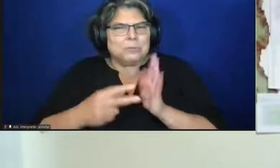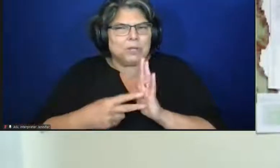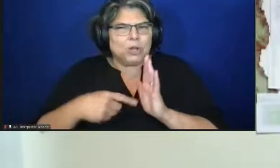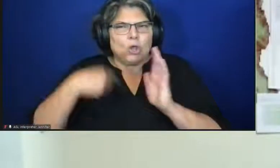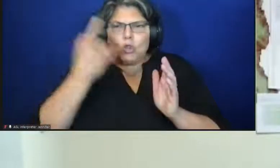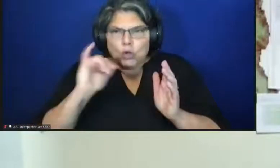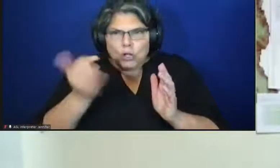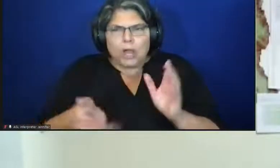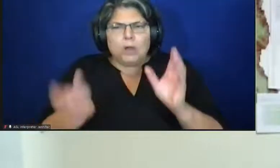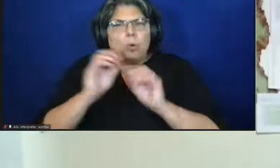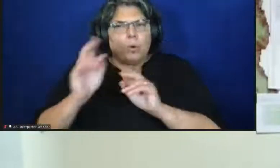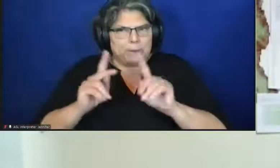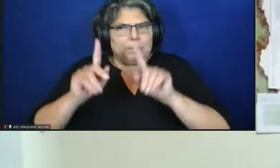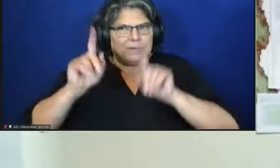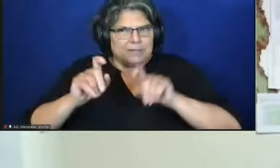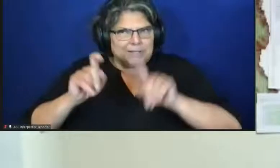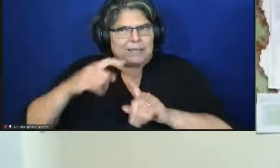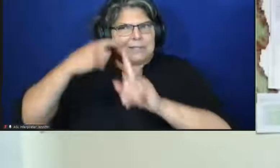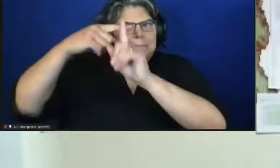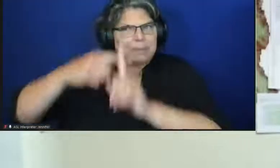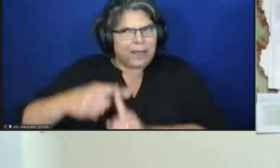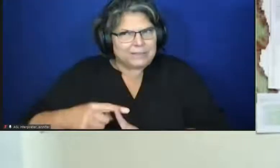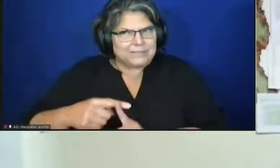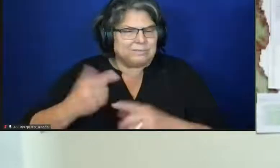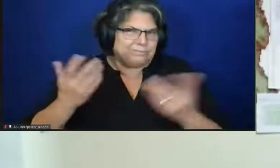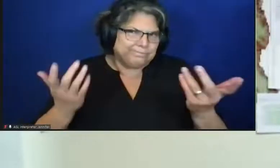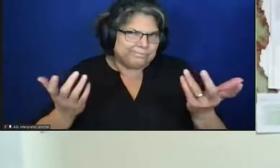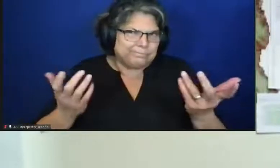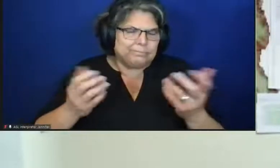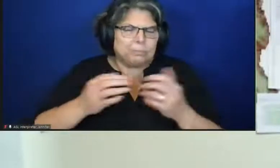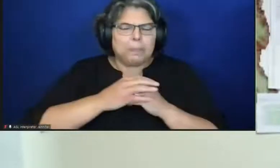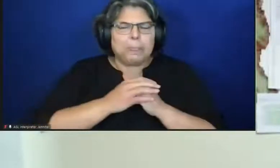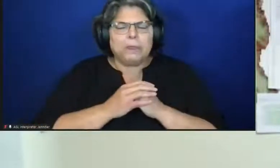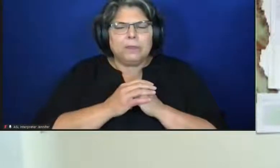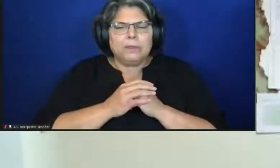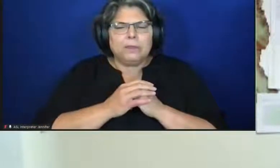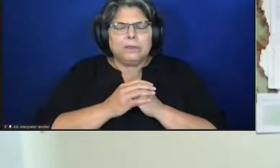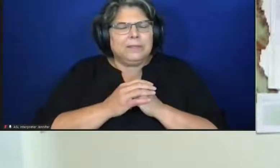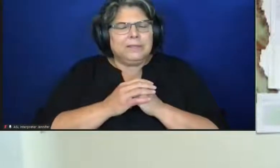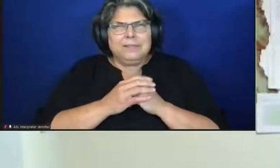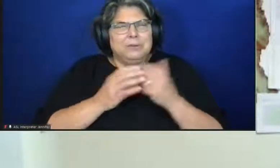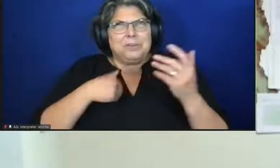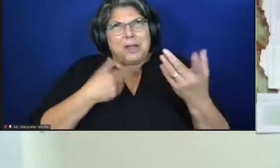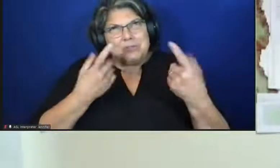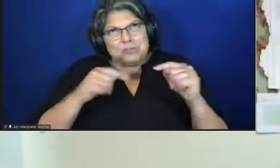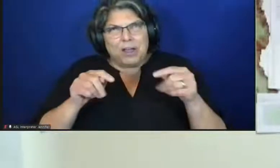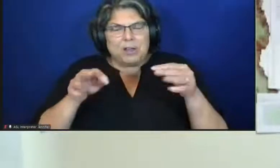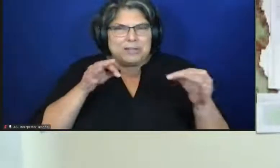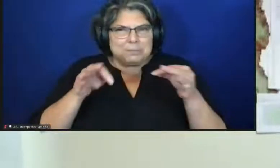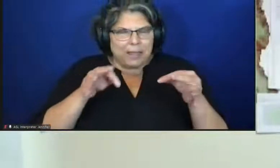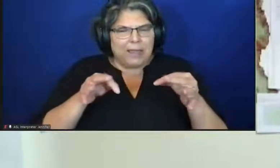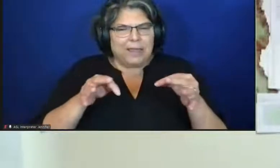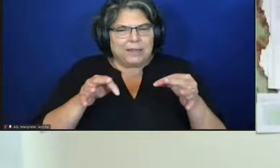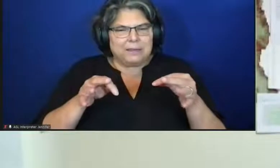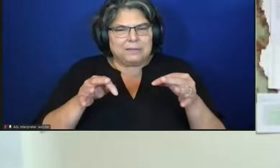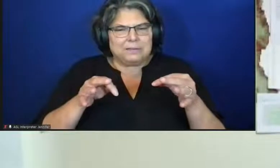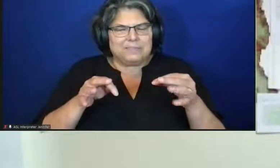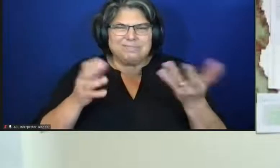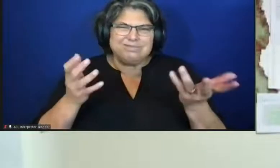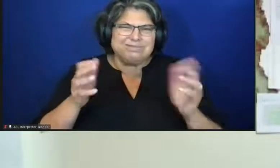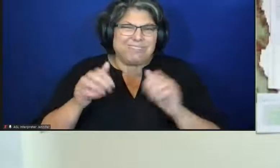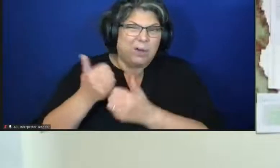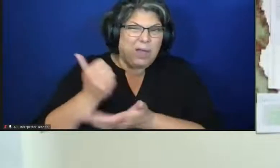up. And so what I was trying to explain is that the utility, the